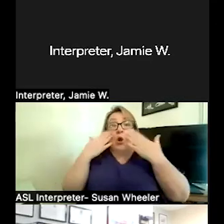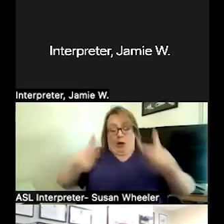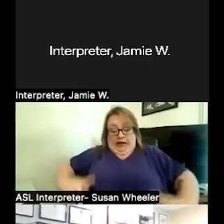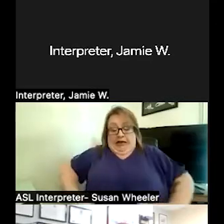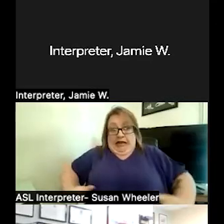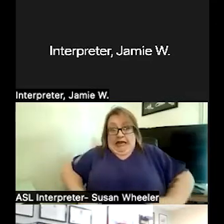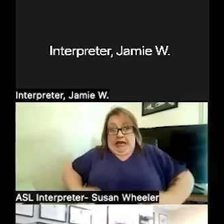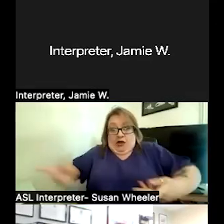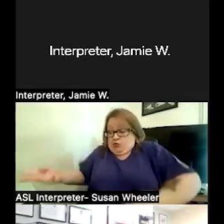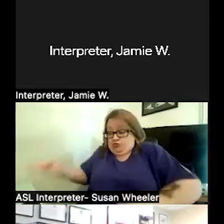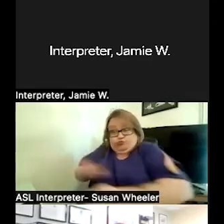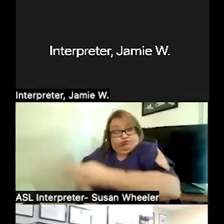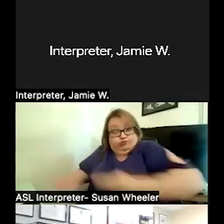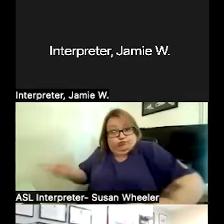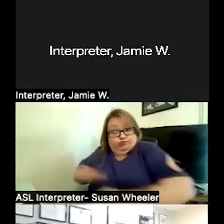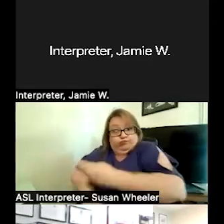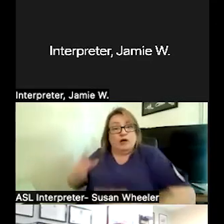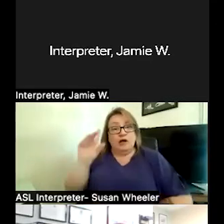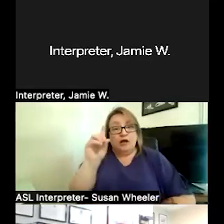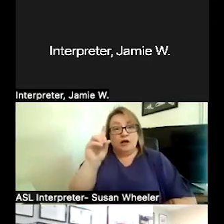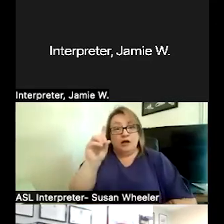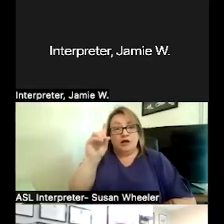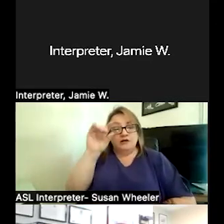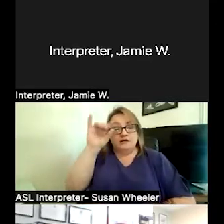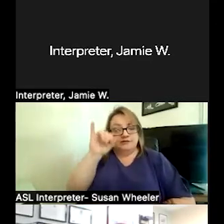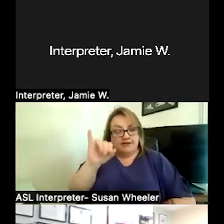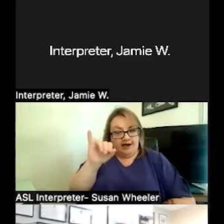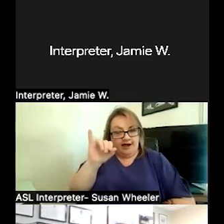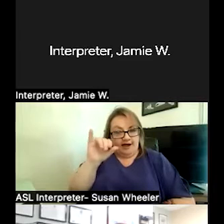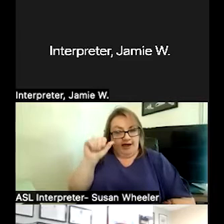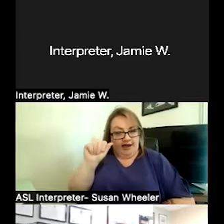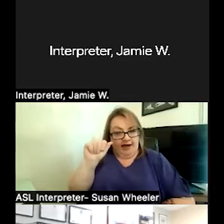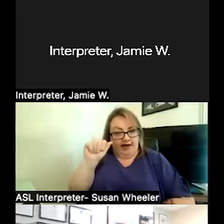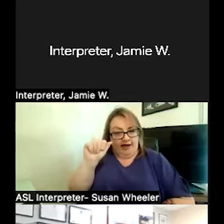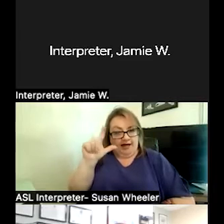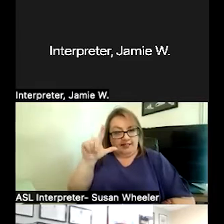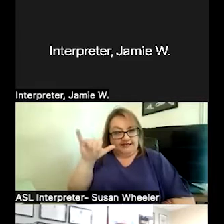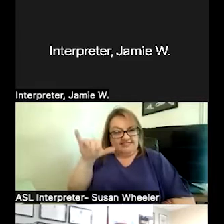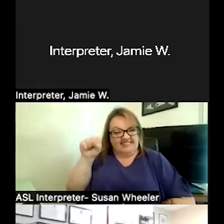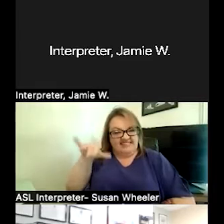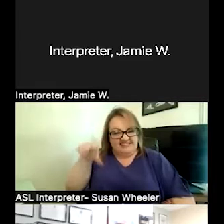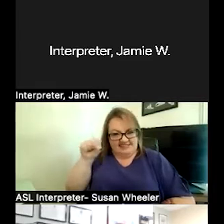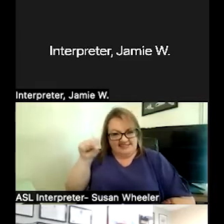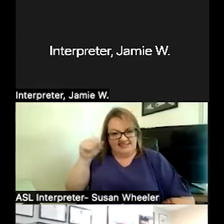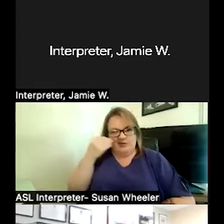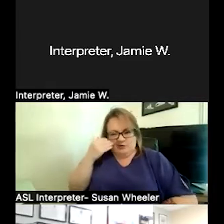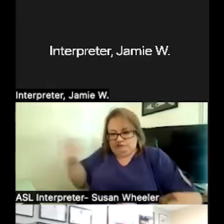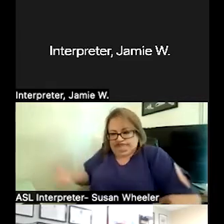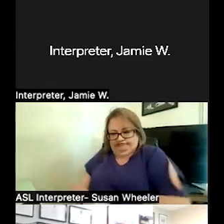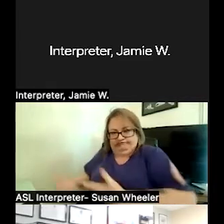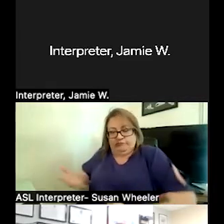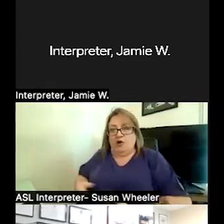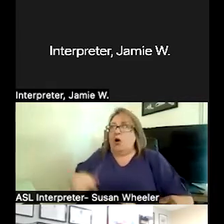lot. I didn't know it was as large as it was. So we wanted to create a guidebook, which would